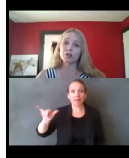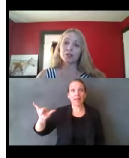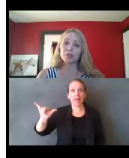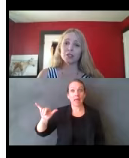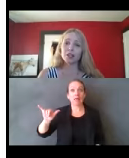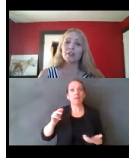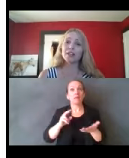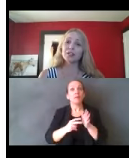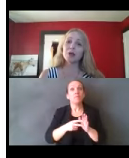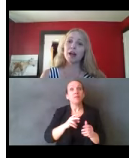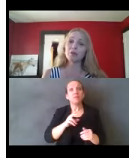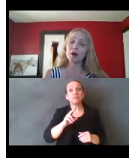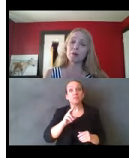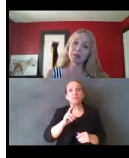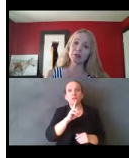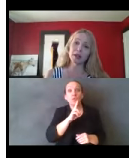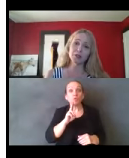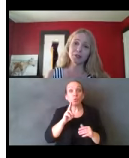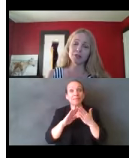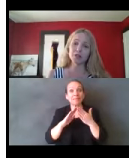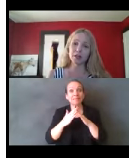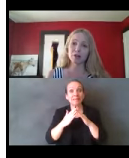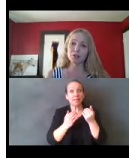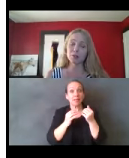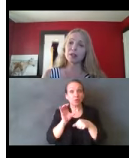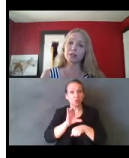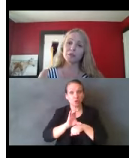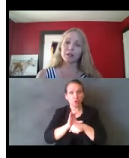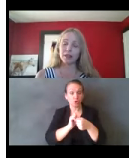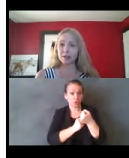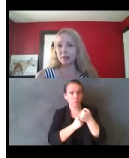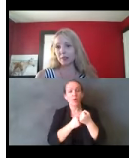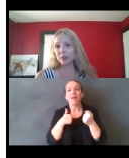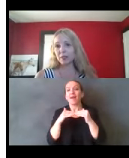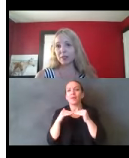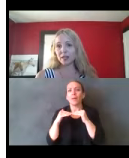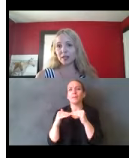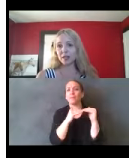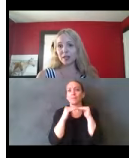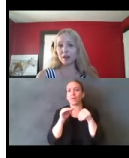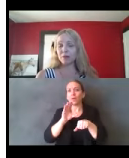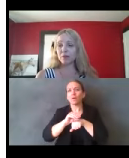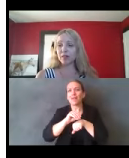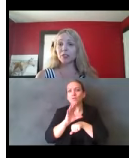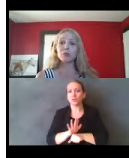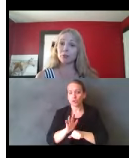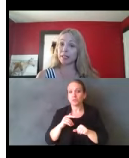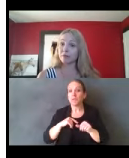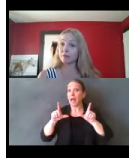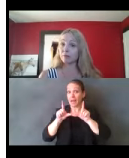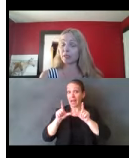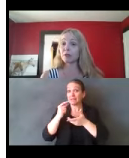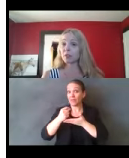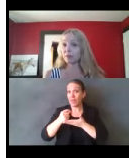Cities Church. They do have peer counselors that are supervised by a licensed therapist, and they do